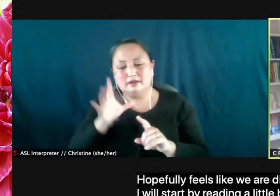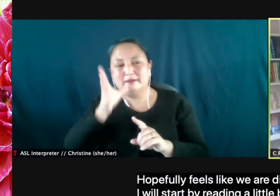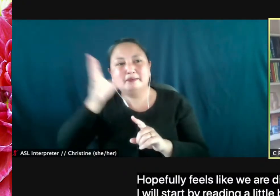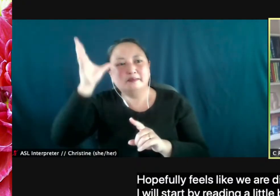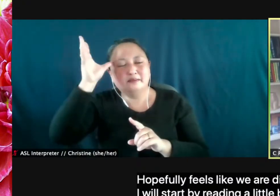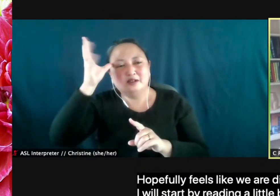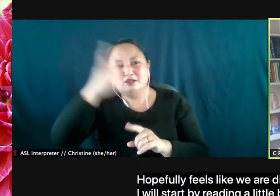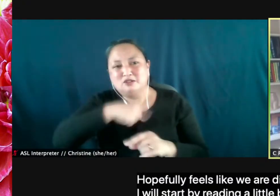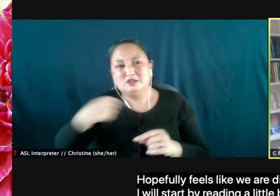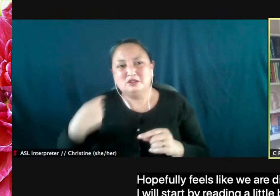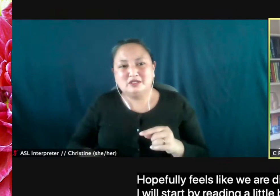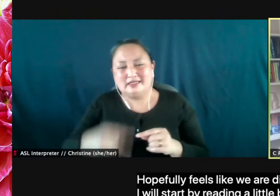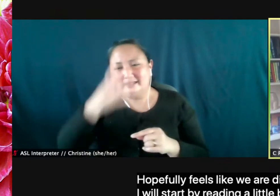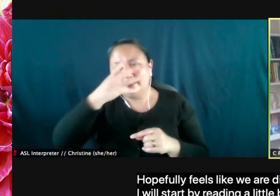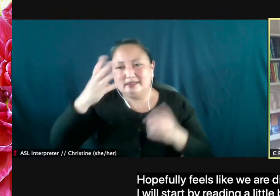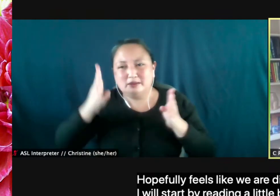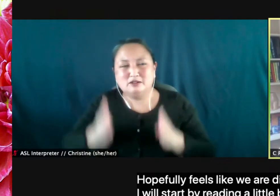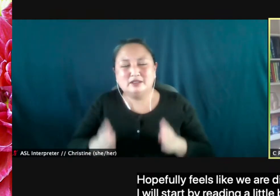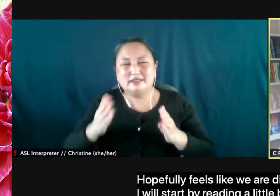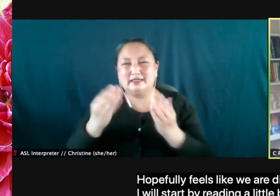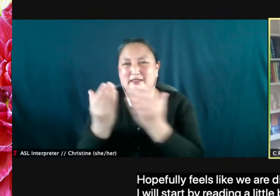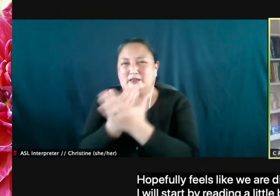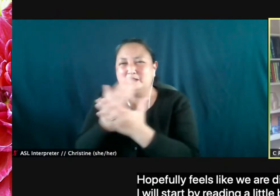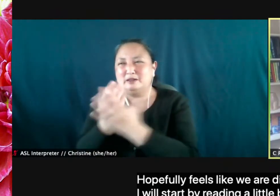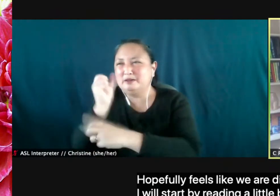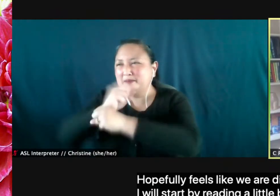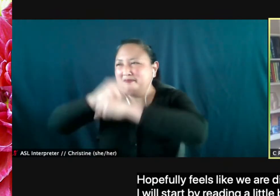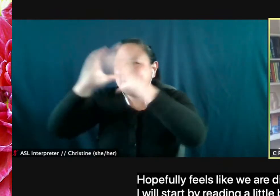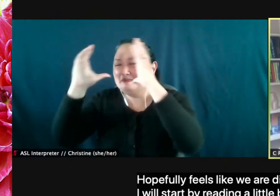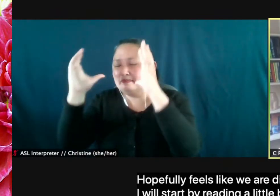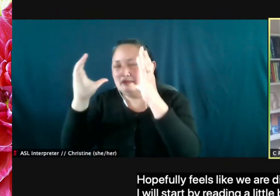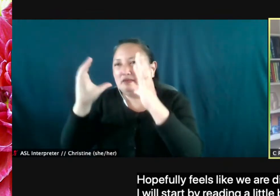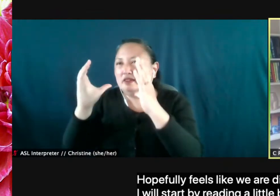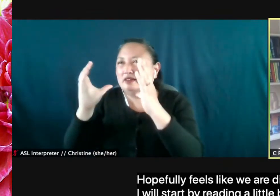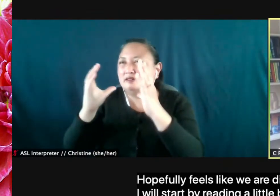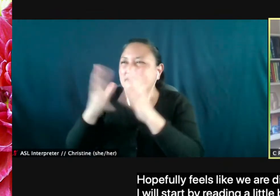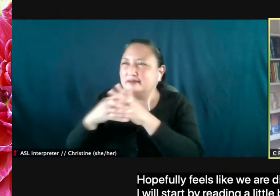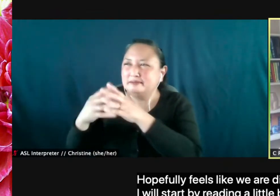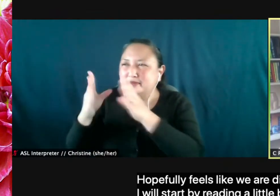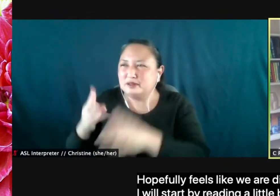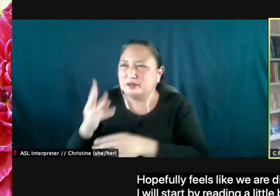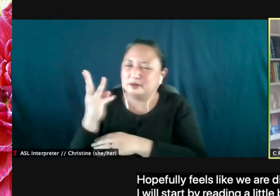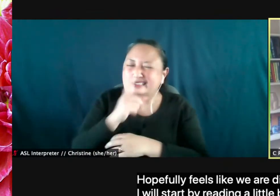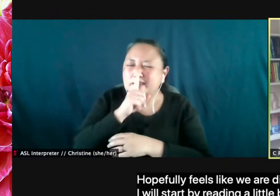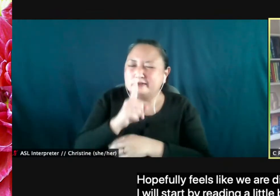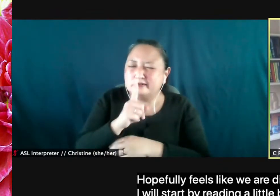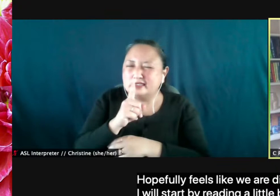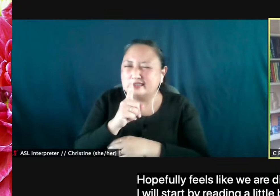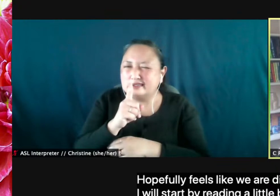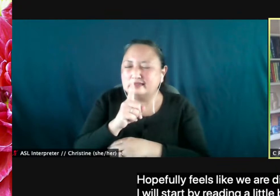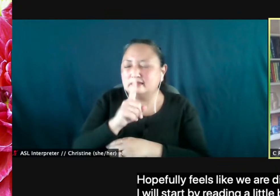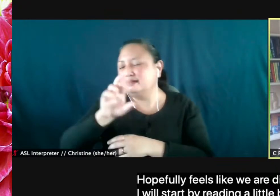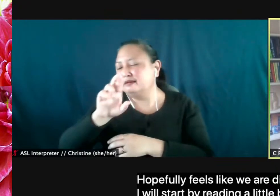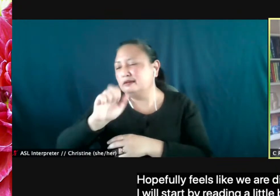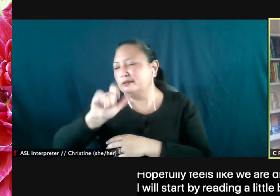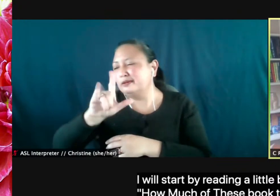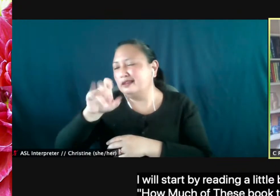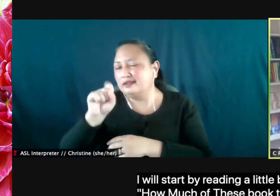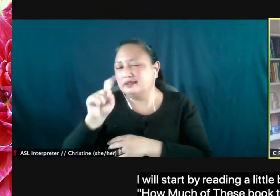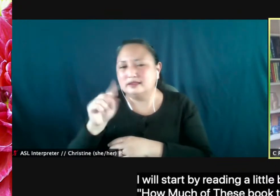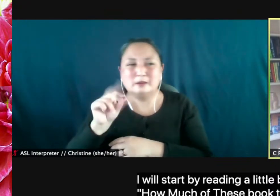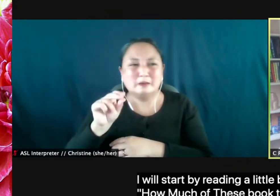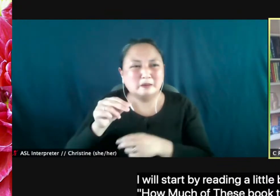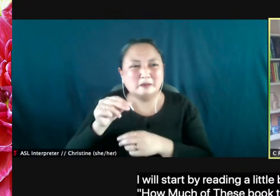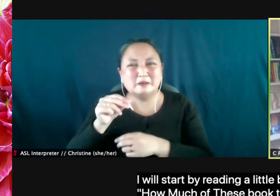a reimagined American West. It's not quite realist. There are tigers roaming